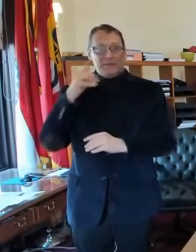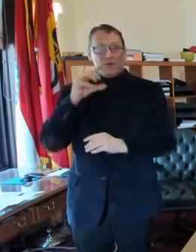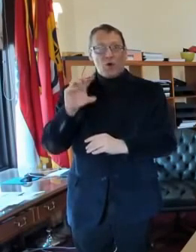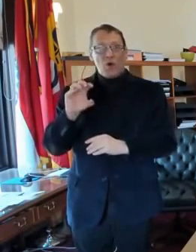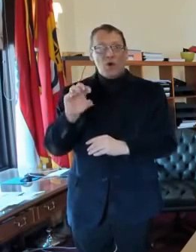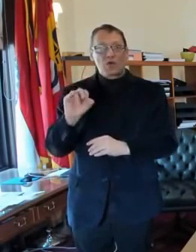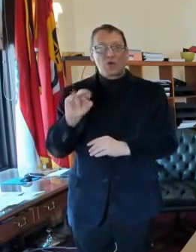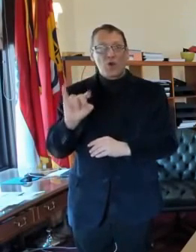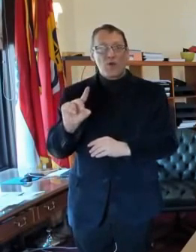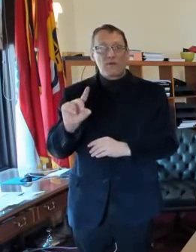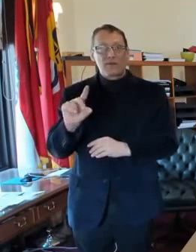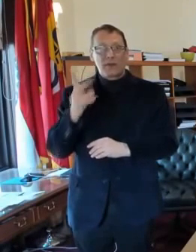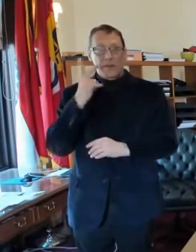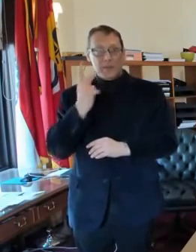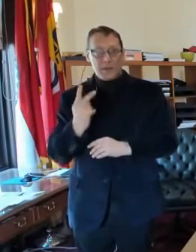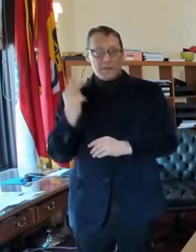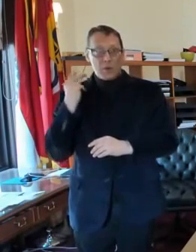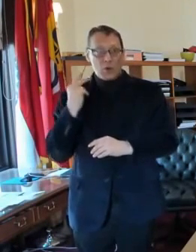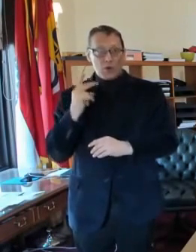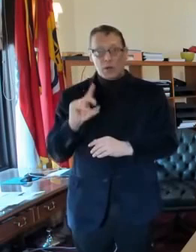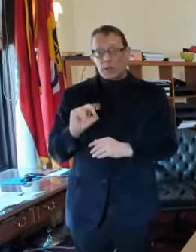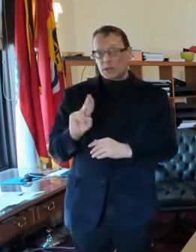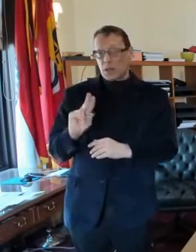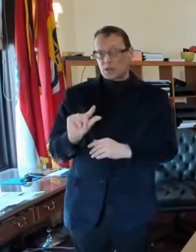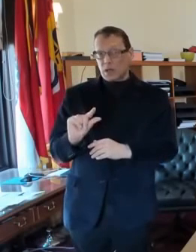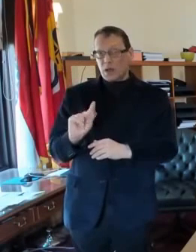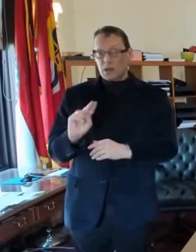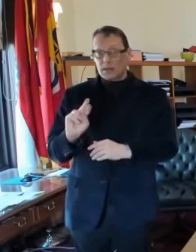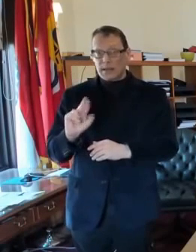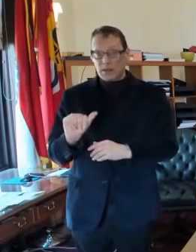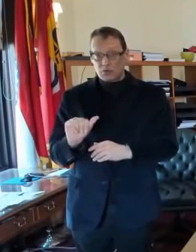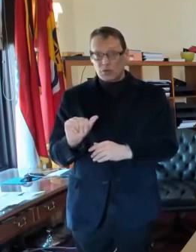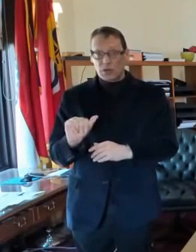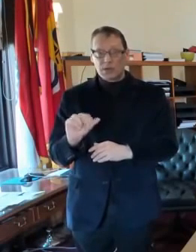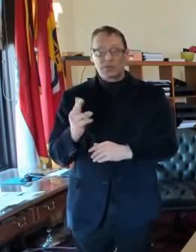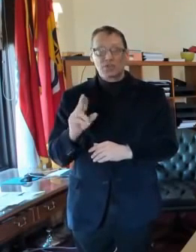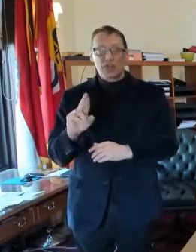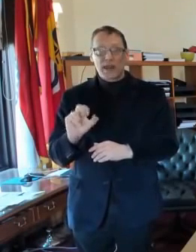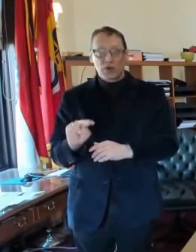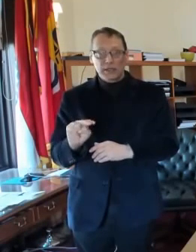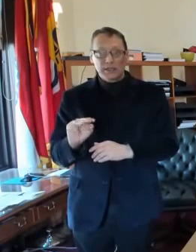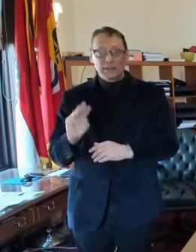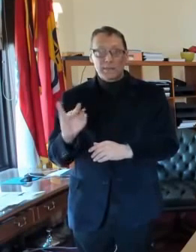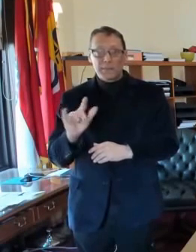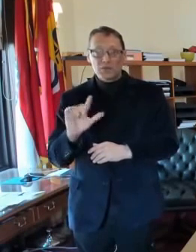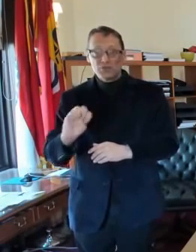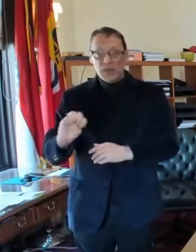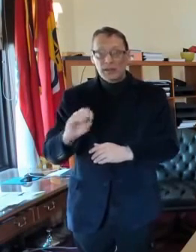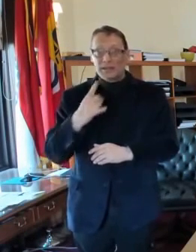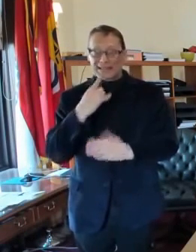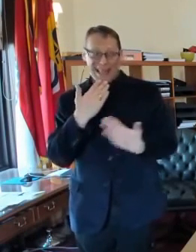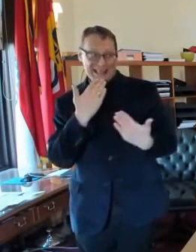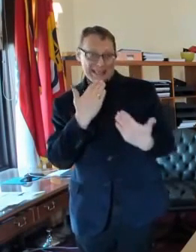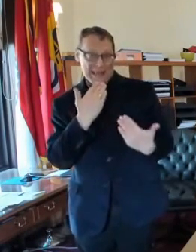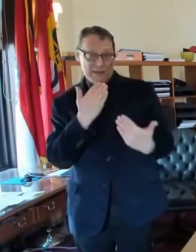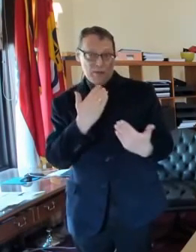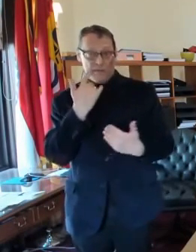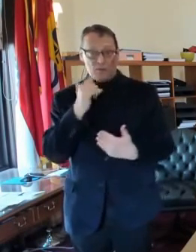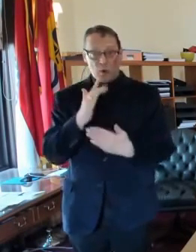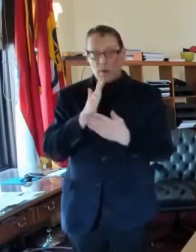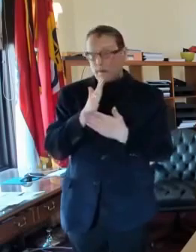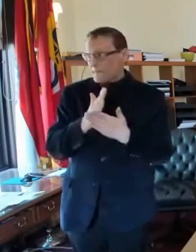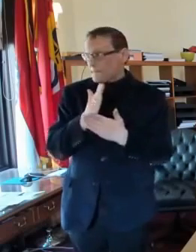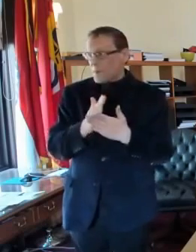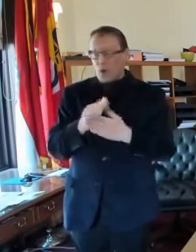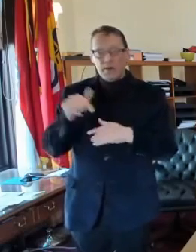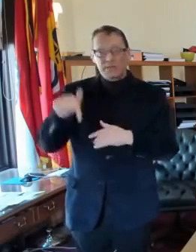memorial. Doug, Kendra, Sharon, Michelle all want to thank the city of St. Louis for lighting up portions of